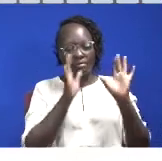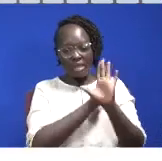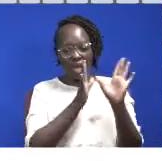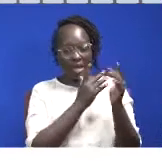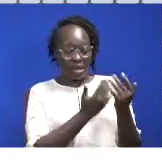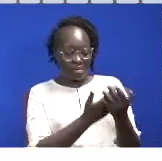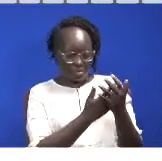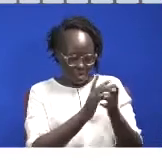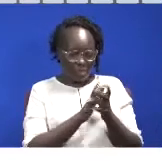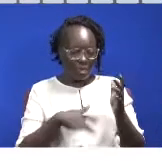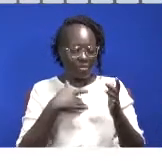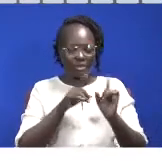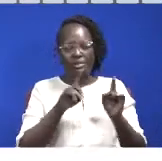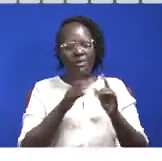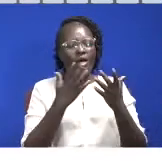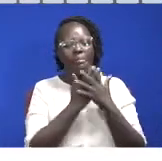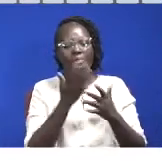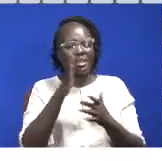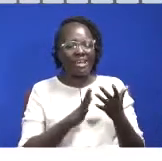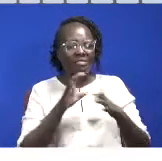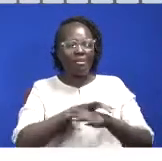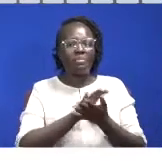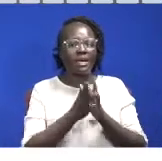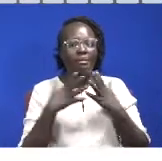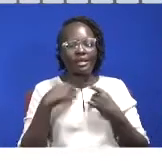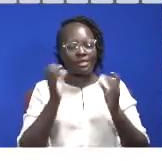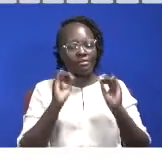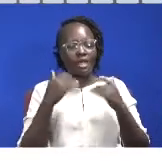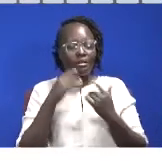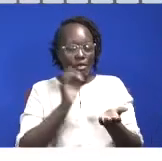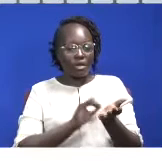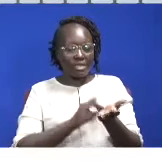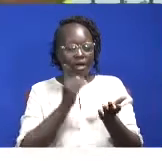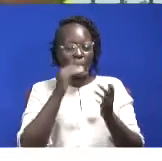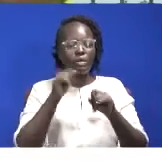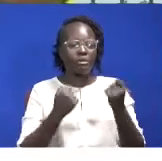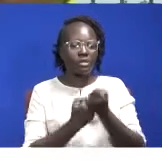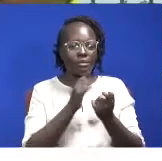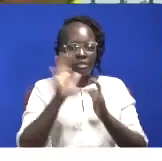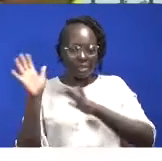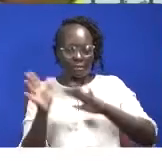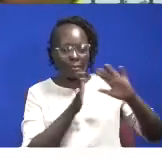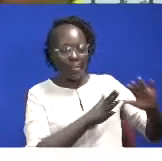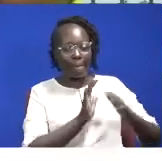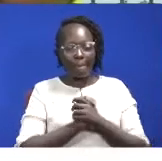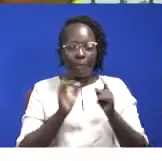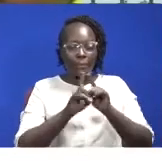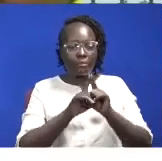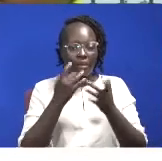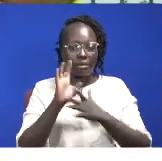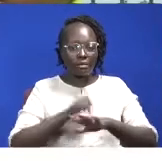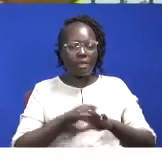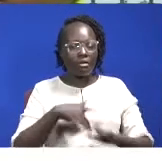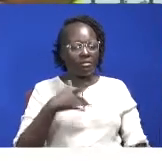baby, you feel like the baby will never get healed. There are doctors who can assist them. As a parent, at times you